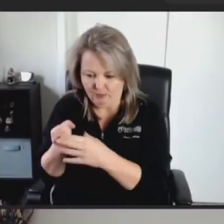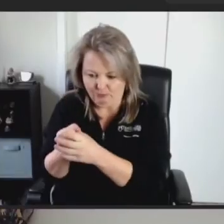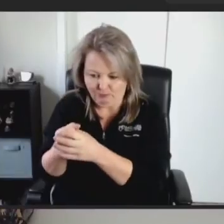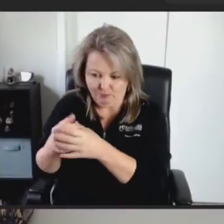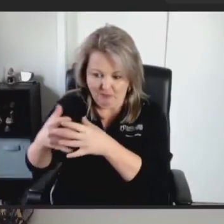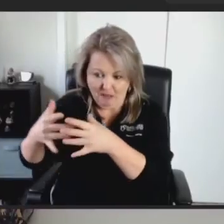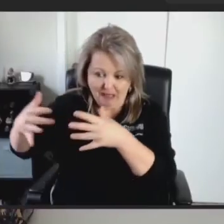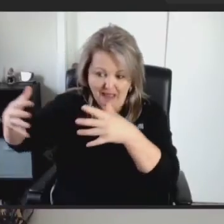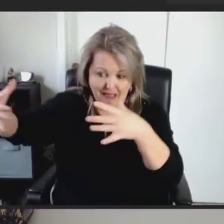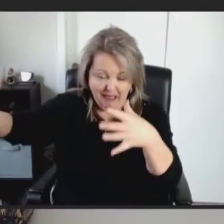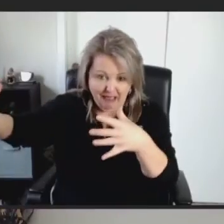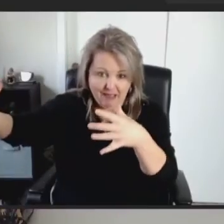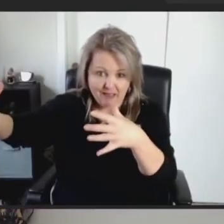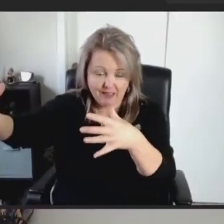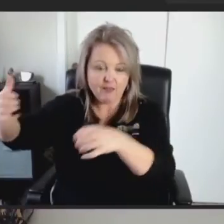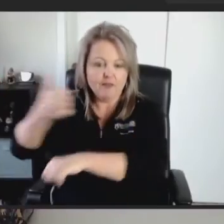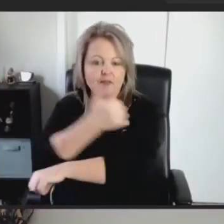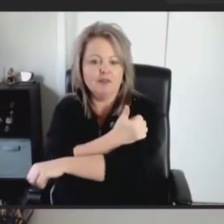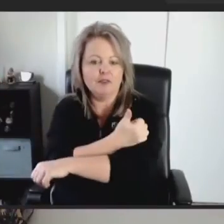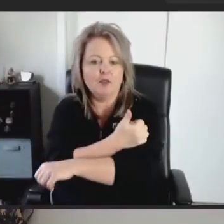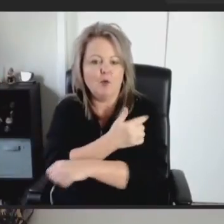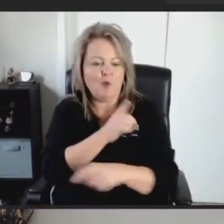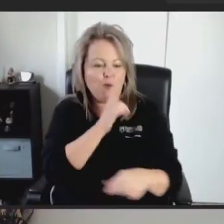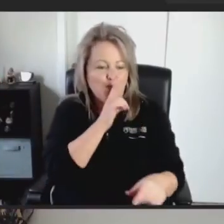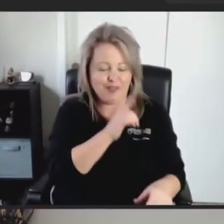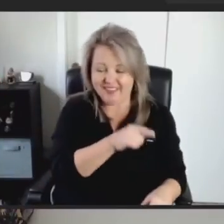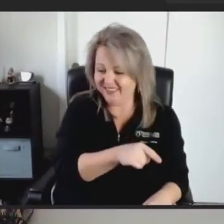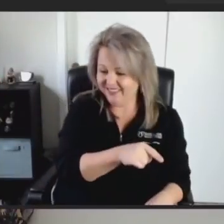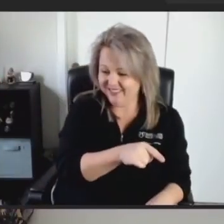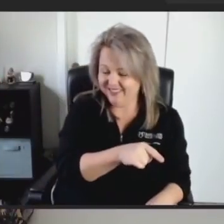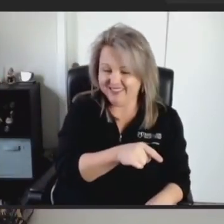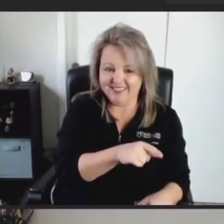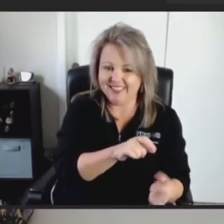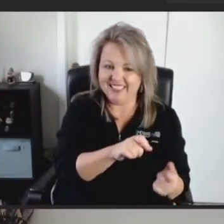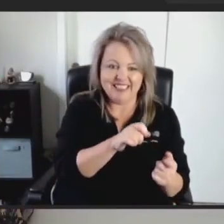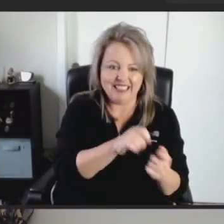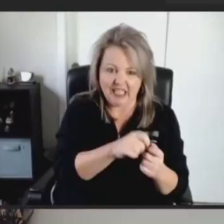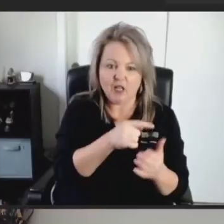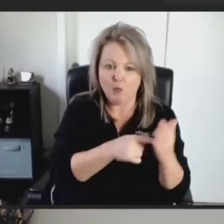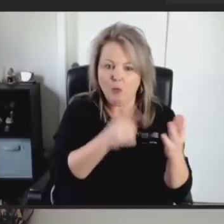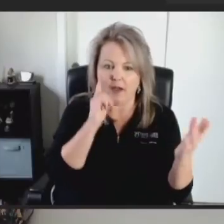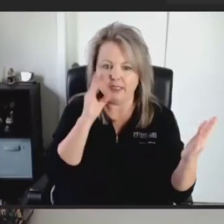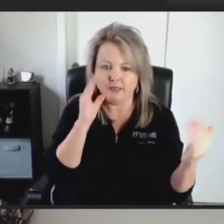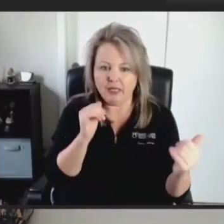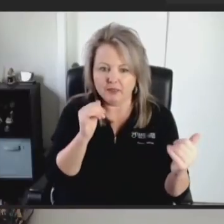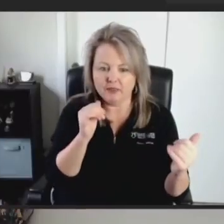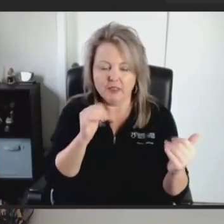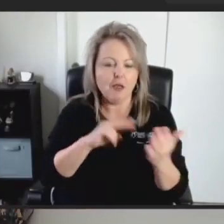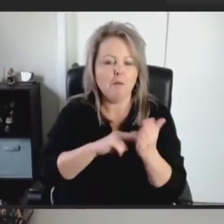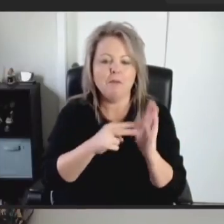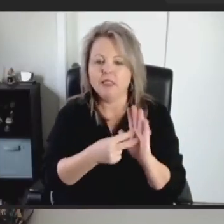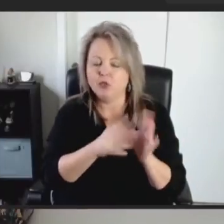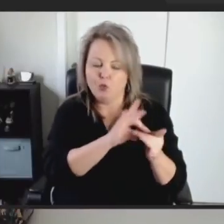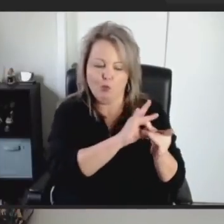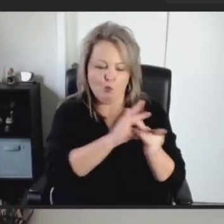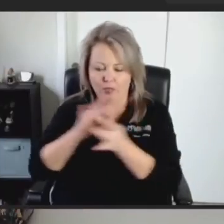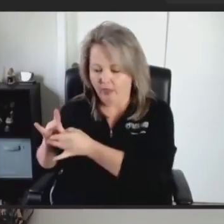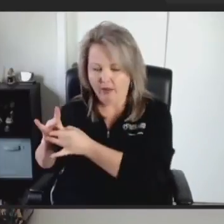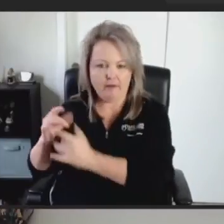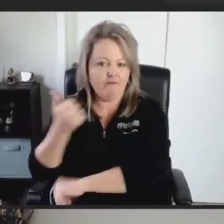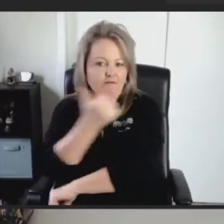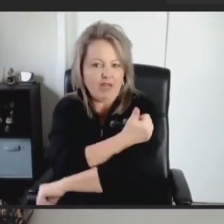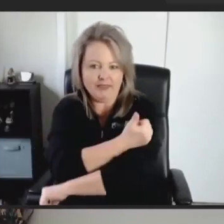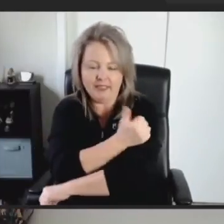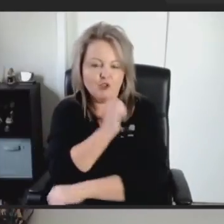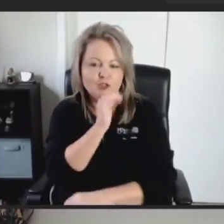the baseline incidence, well, guess what? It turns out to be exactly what we would expect in that population. So it's really important